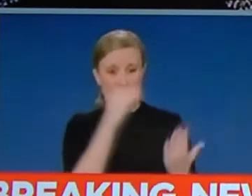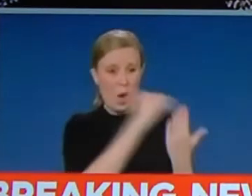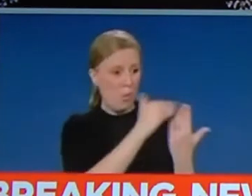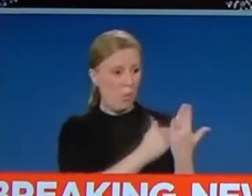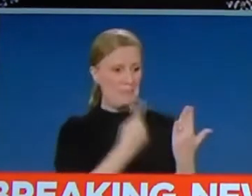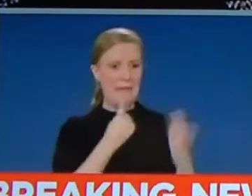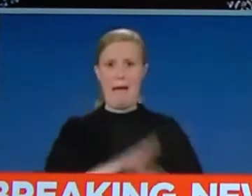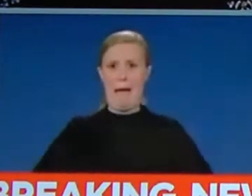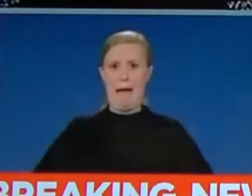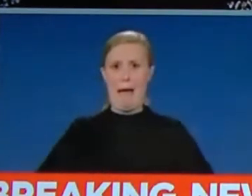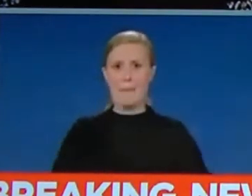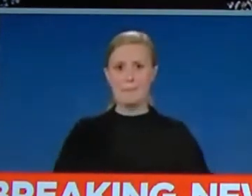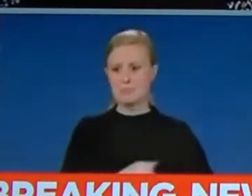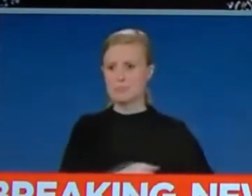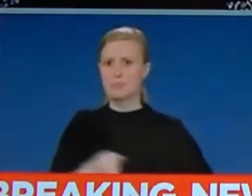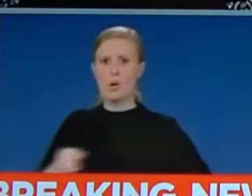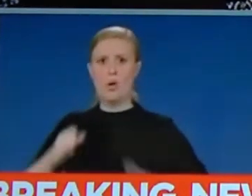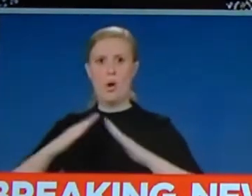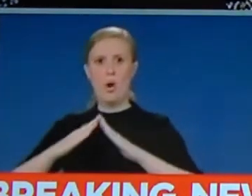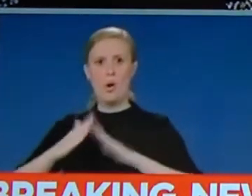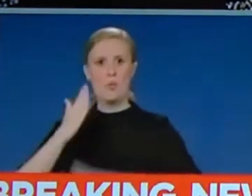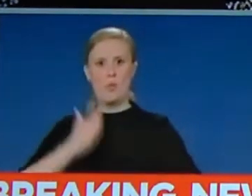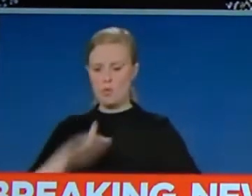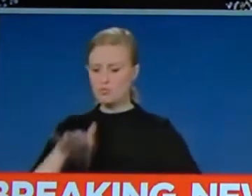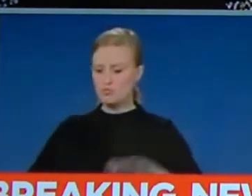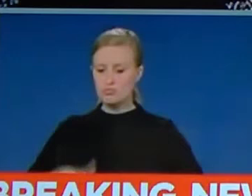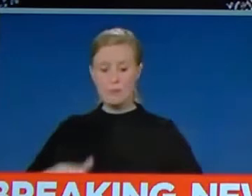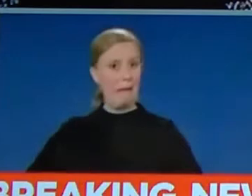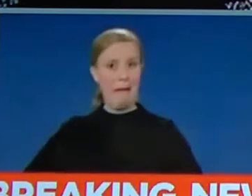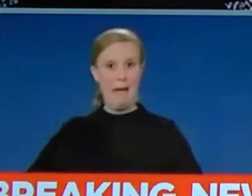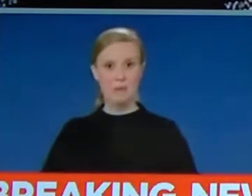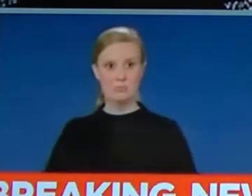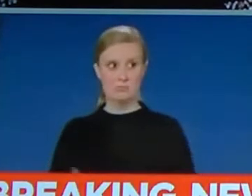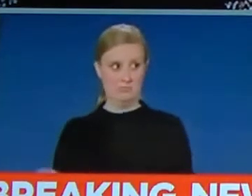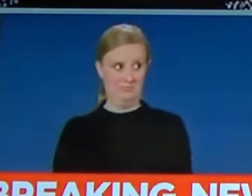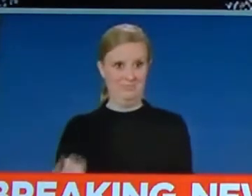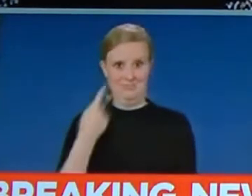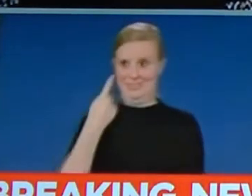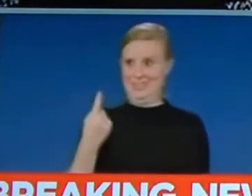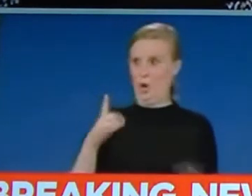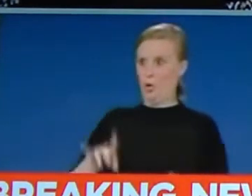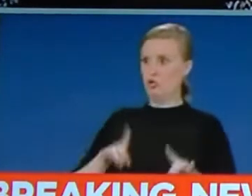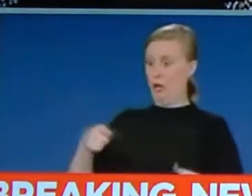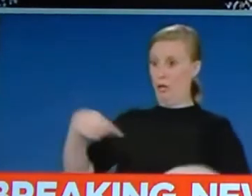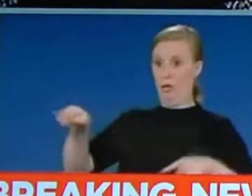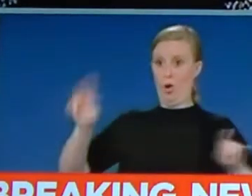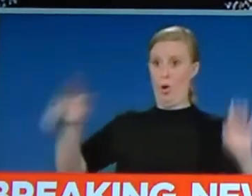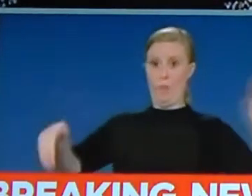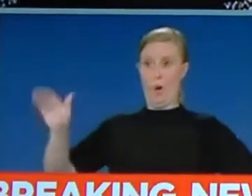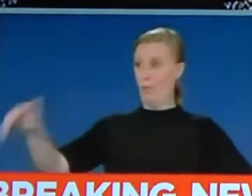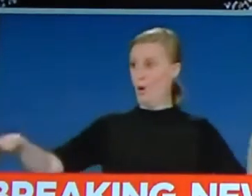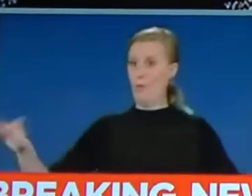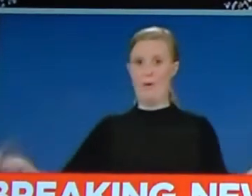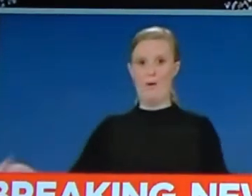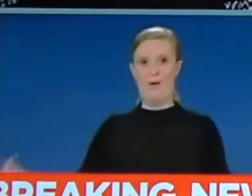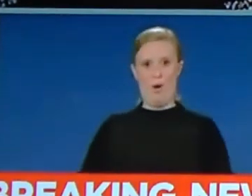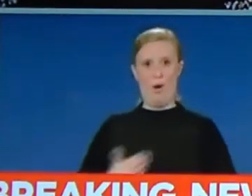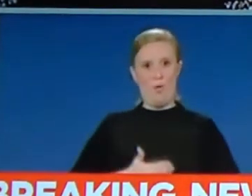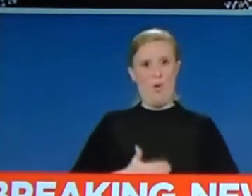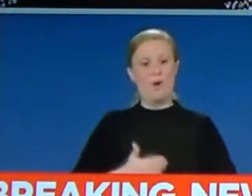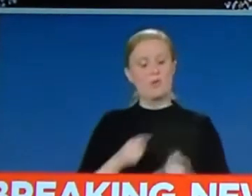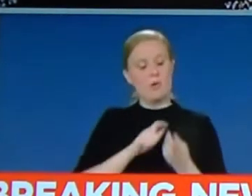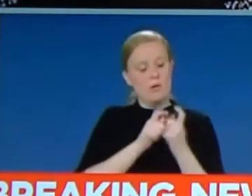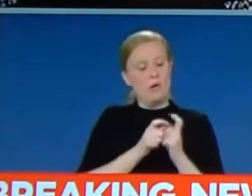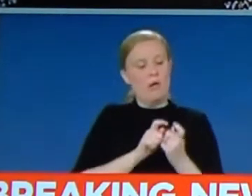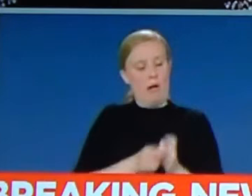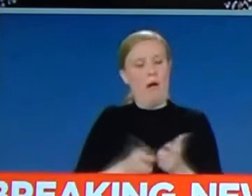home, of which of course there is a great amount occurring in Australia at the moment. They've also allowed for, by agreement,